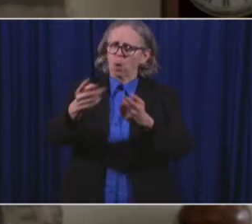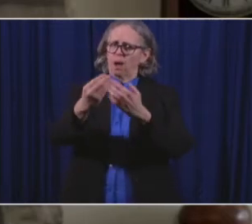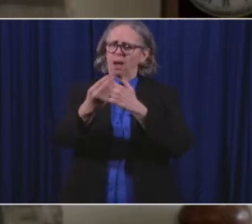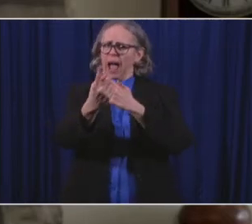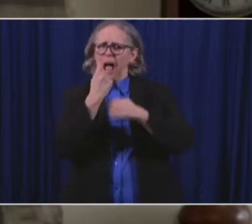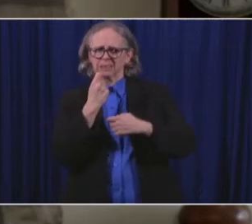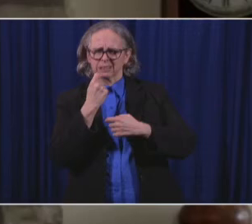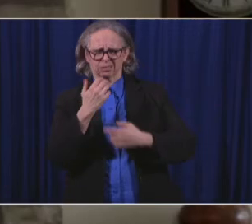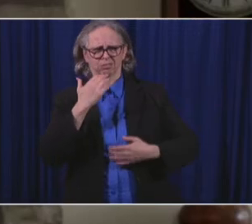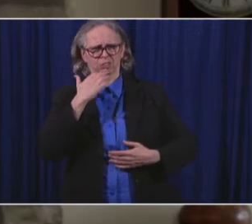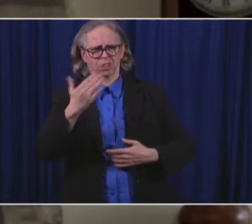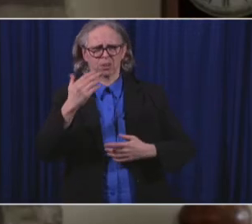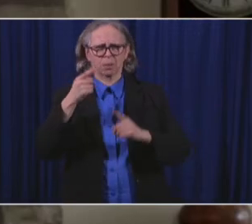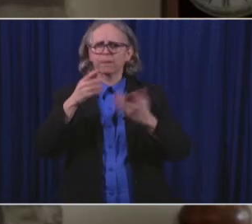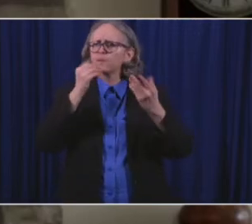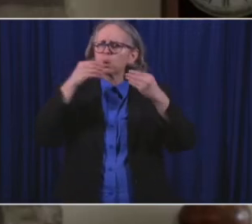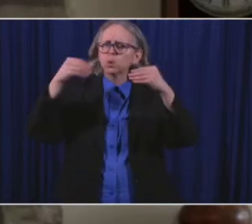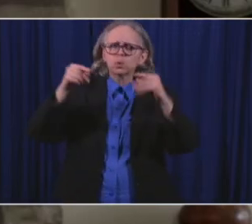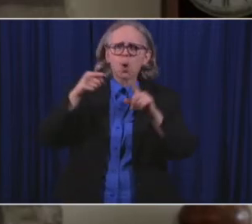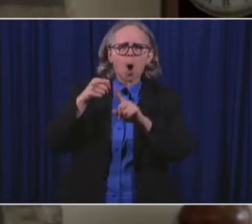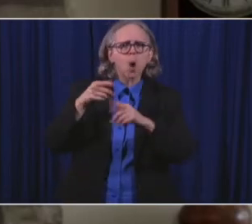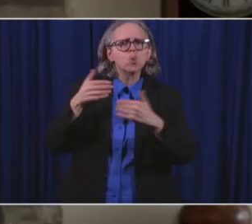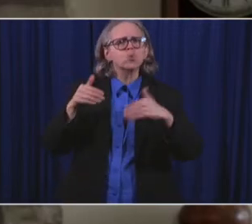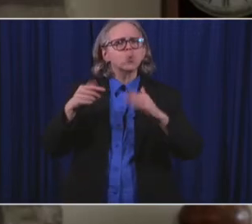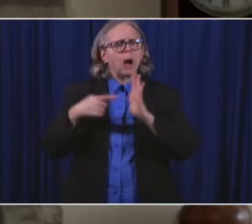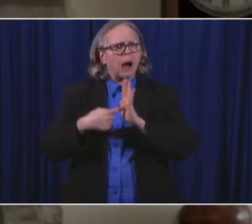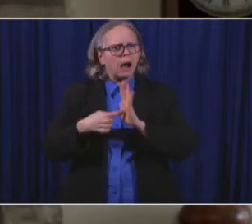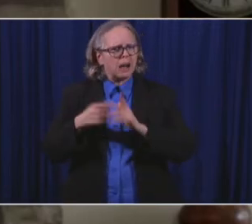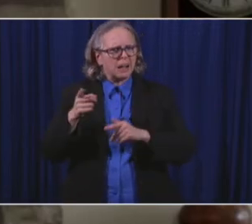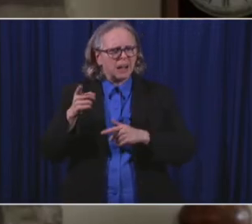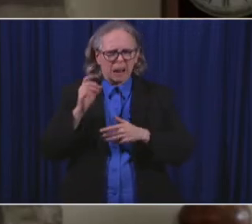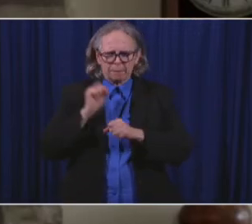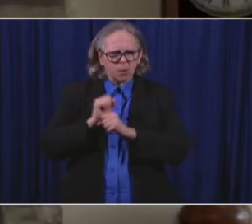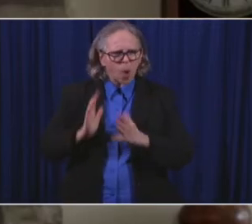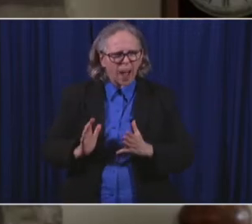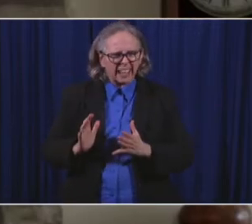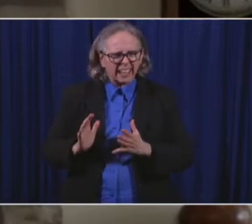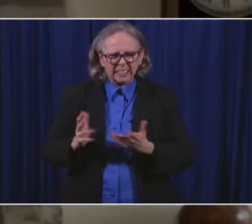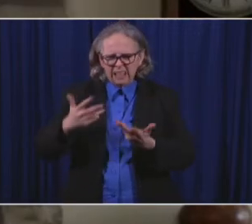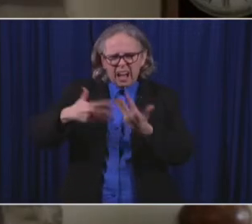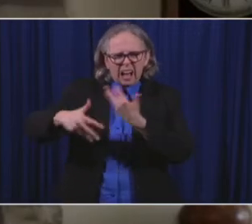store who is seeing hundreds and hundreds of people every single day.